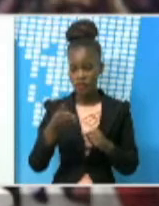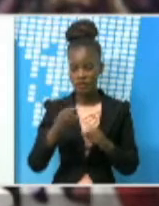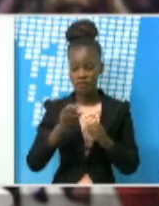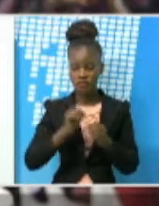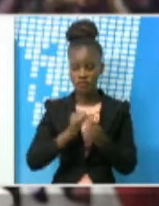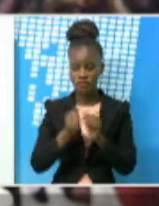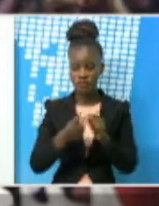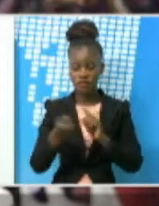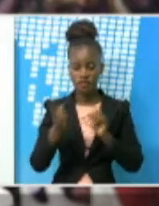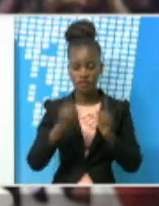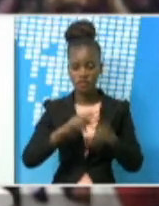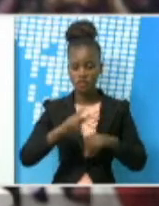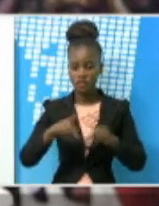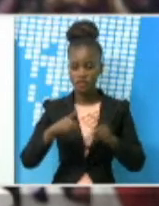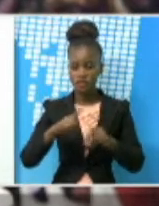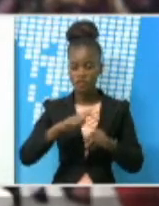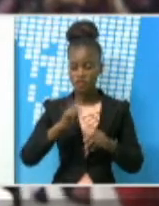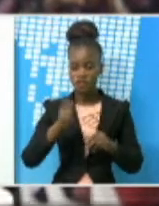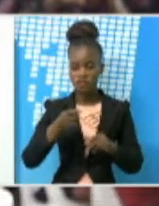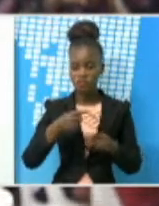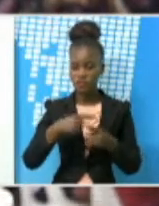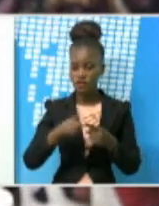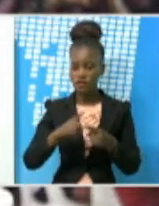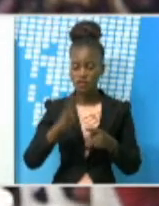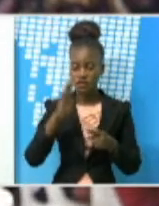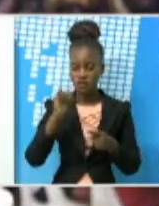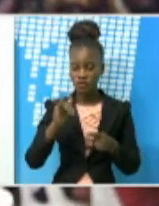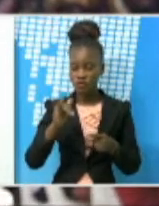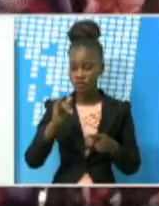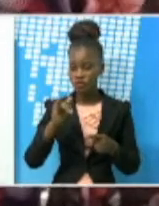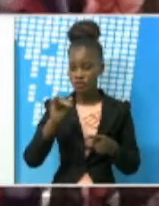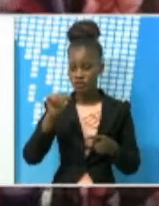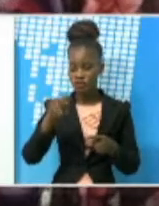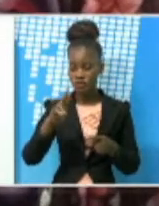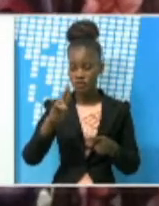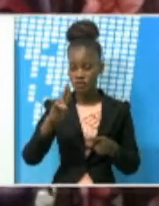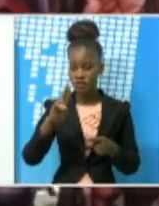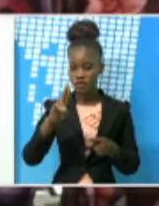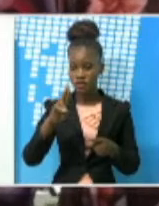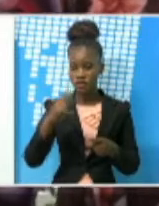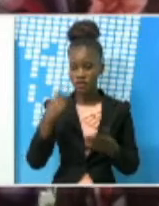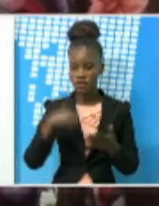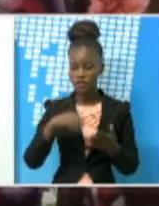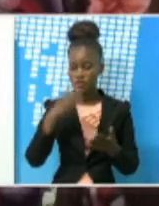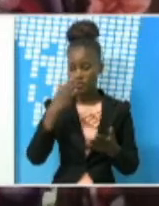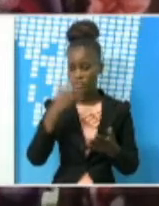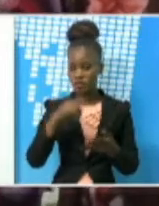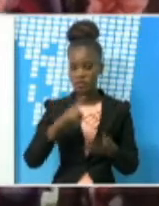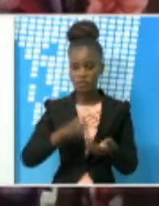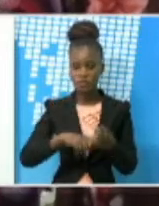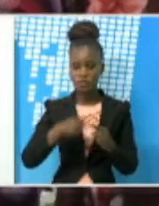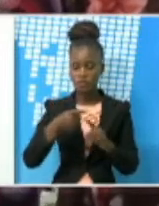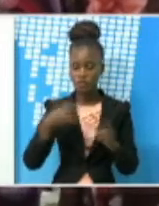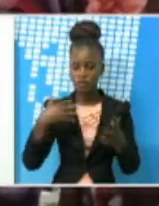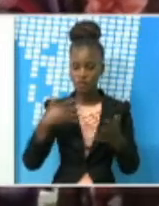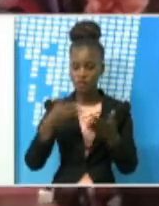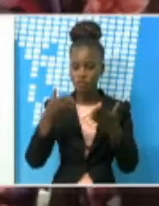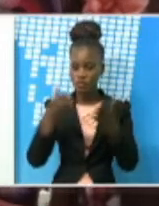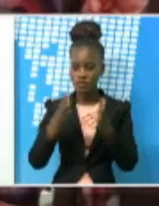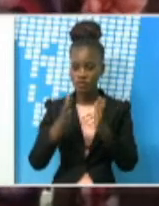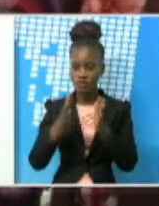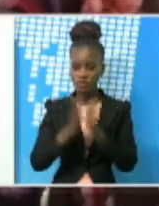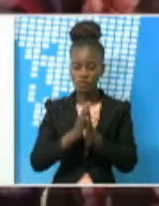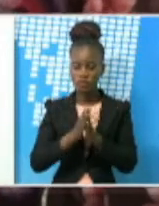people, and we shall be promoting Buy Uganda, Build Uganda. But what I know, we benefit. Since I'm just